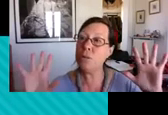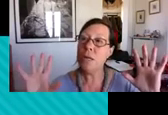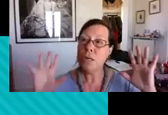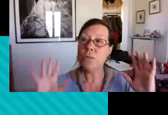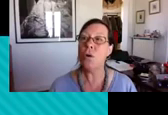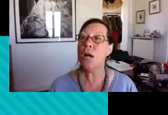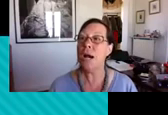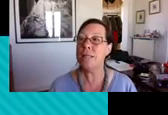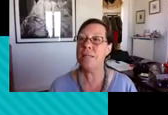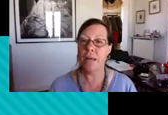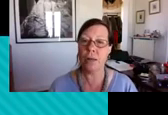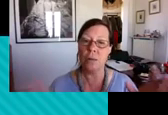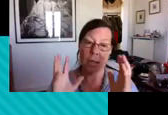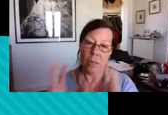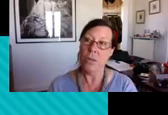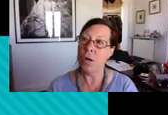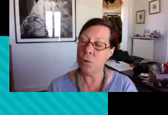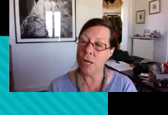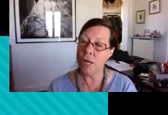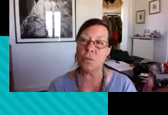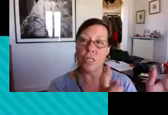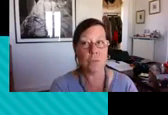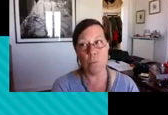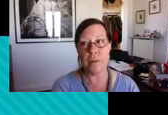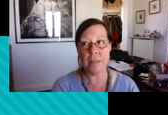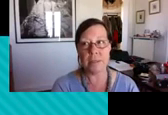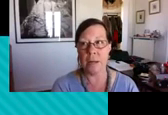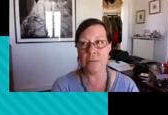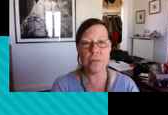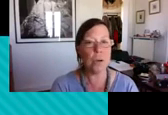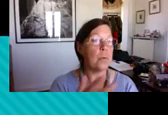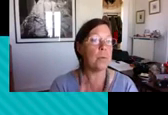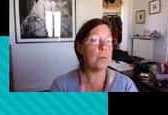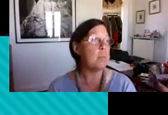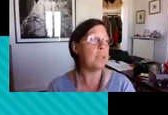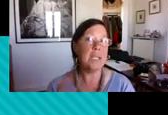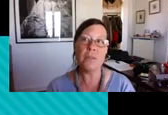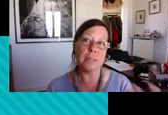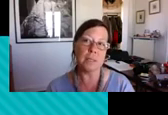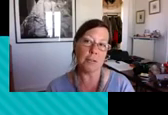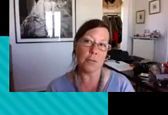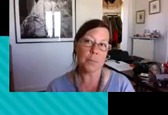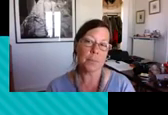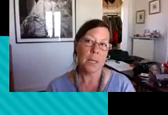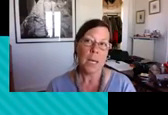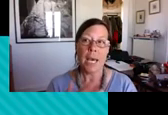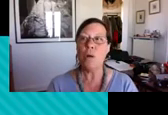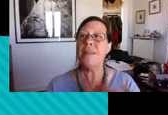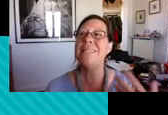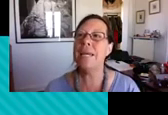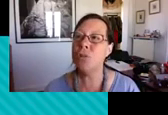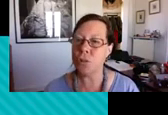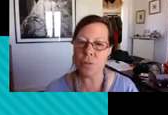People don't know how to tell, you know, a credible source from one that is not. So they believe this stuff. And one